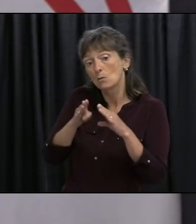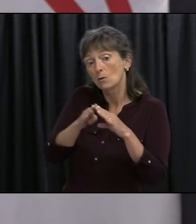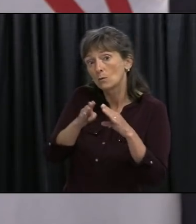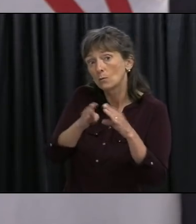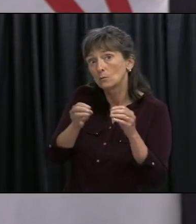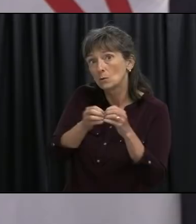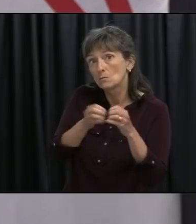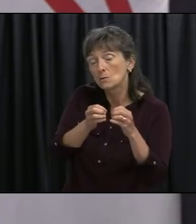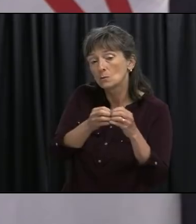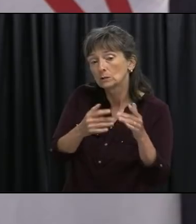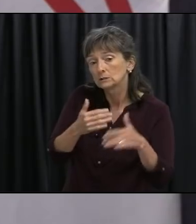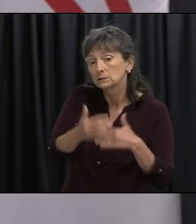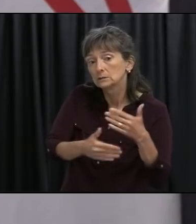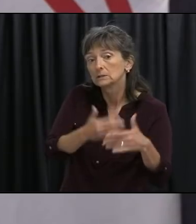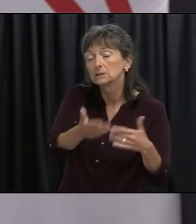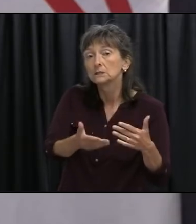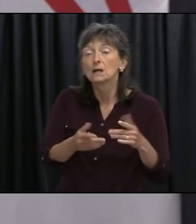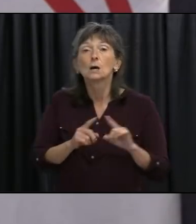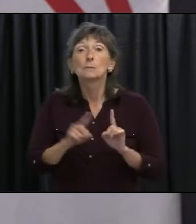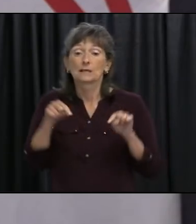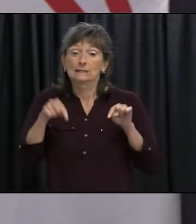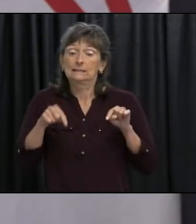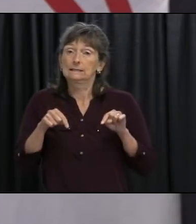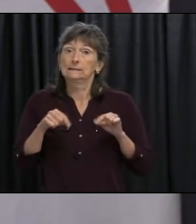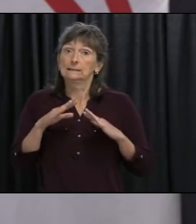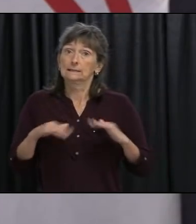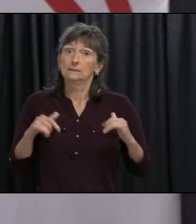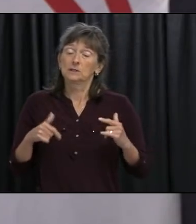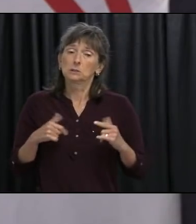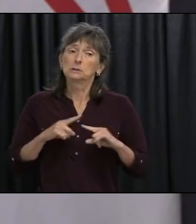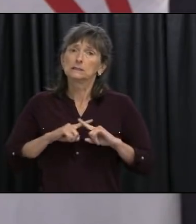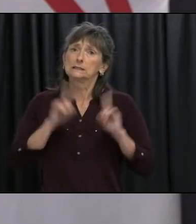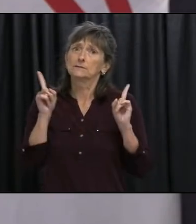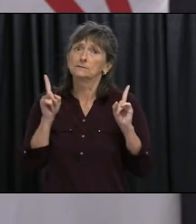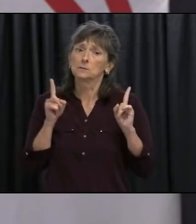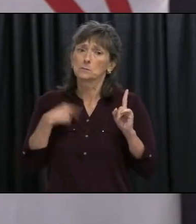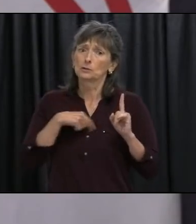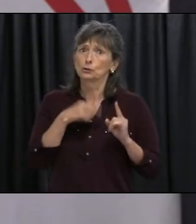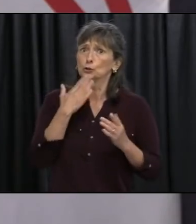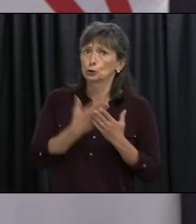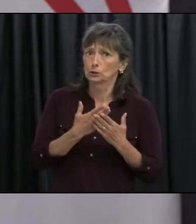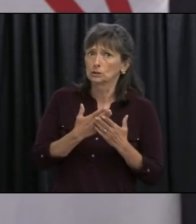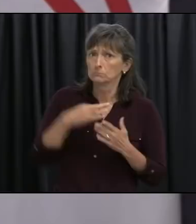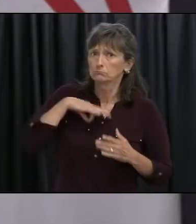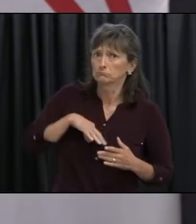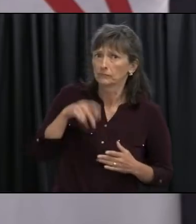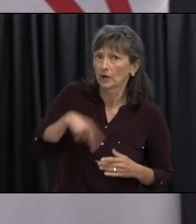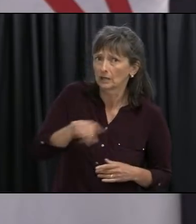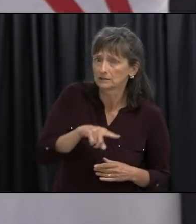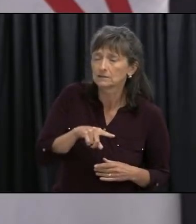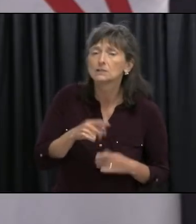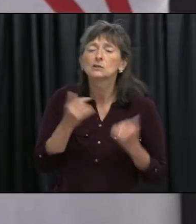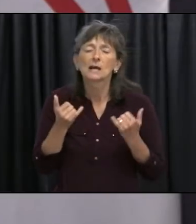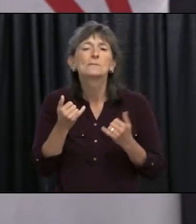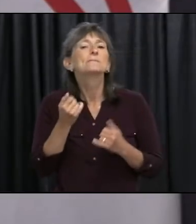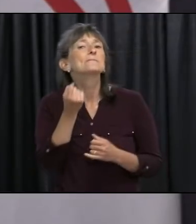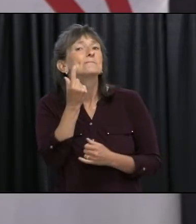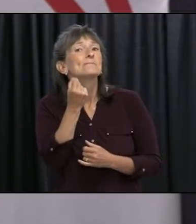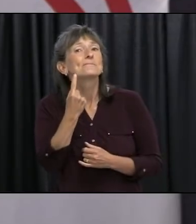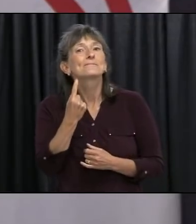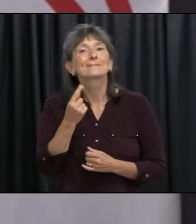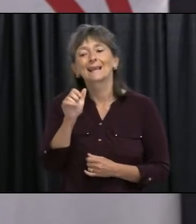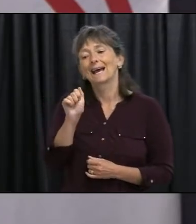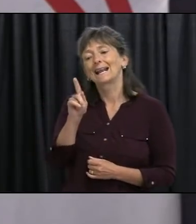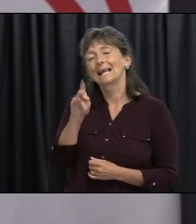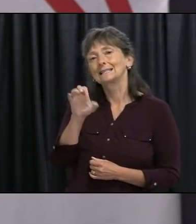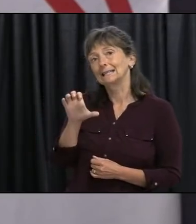to say is one of the very unique systems that we've had and has become very effective. So as we break this down, the Atlantic bubble opened up